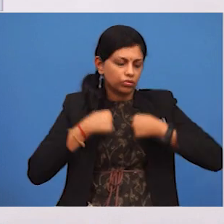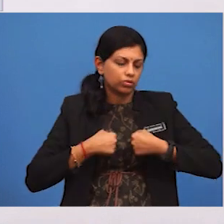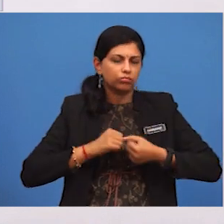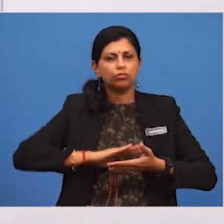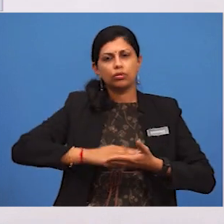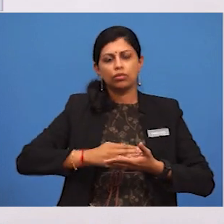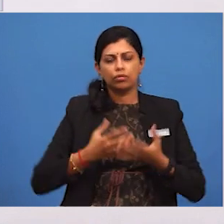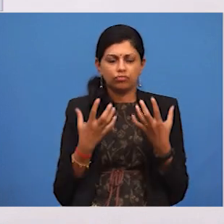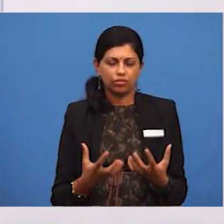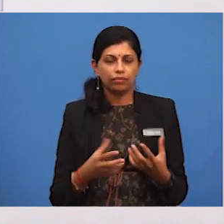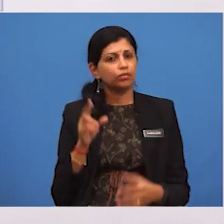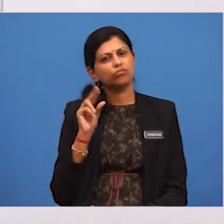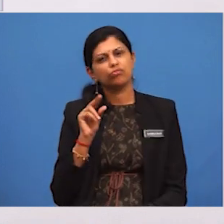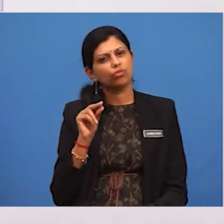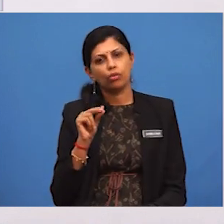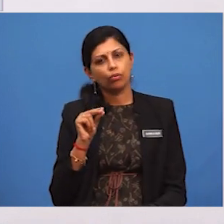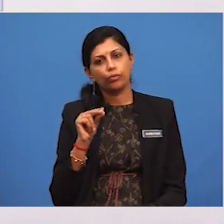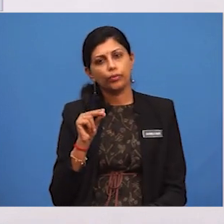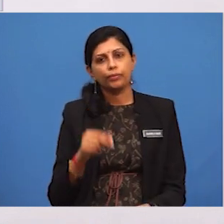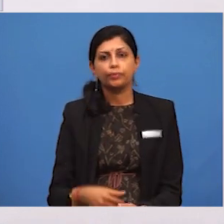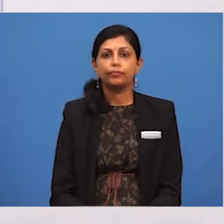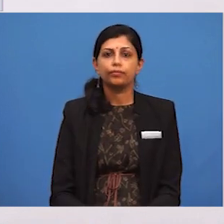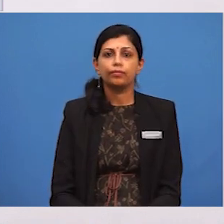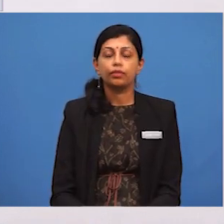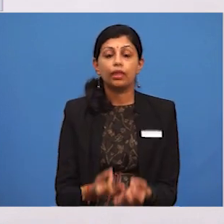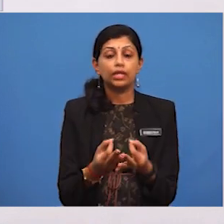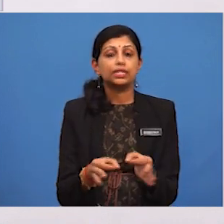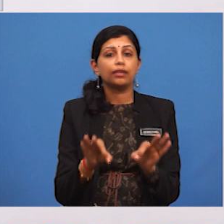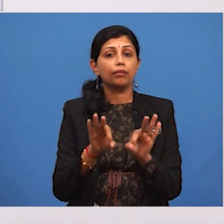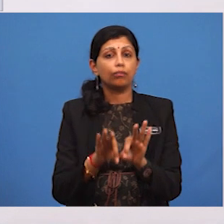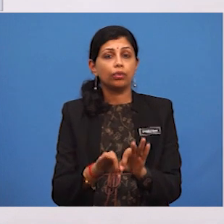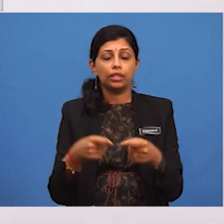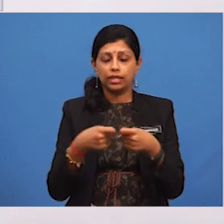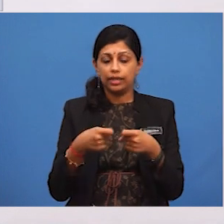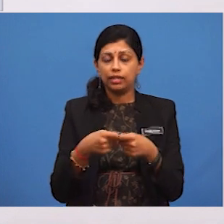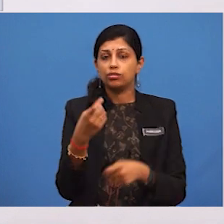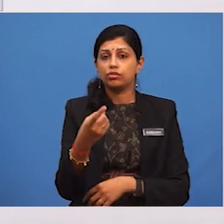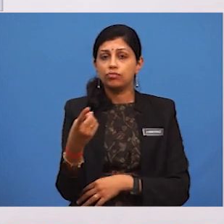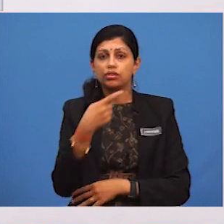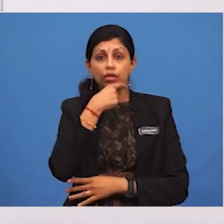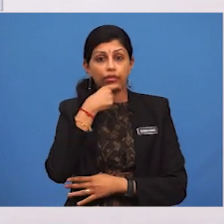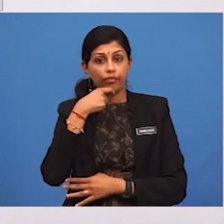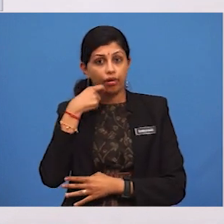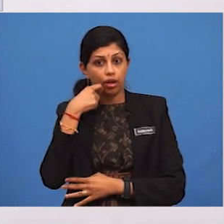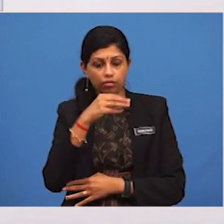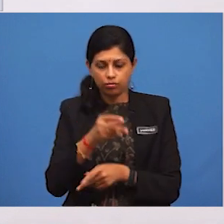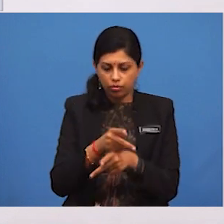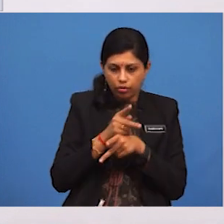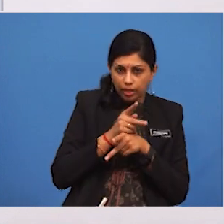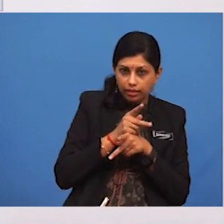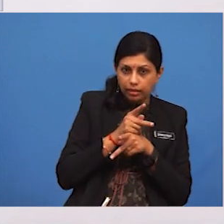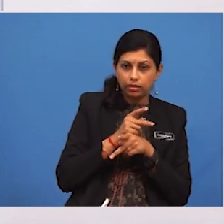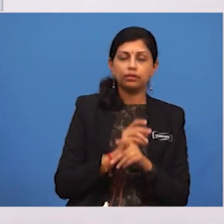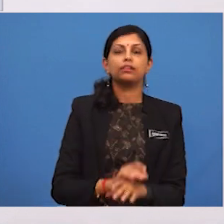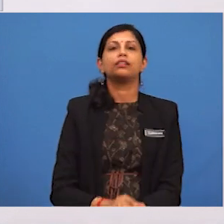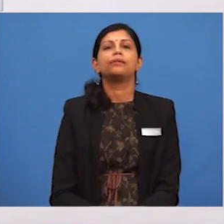Therefore, it is important that you keep your electrical device dry and protected. In terms